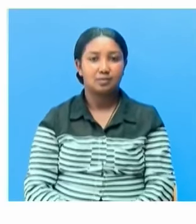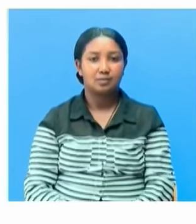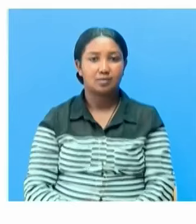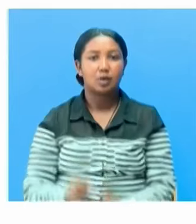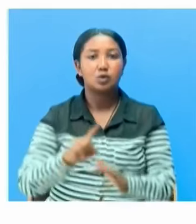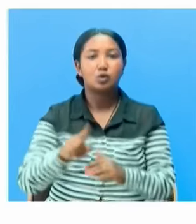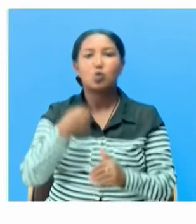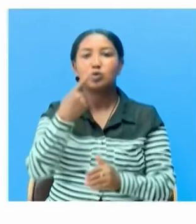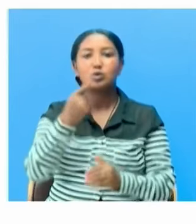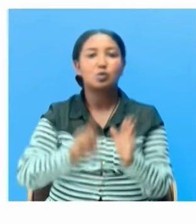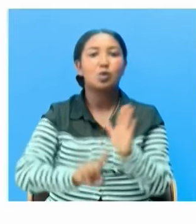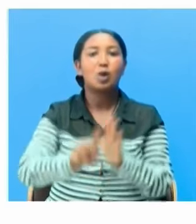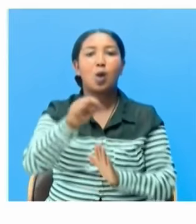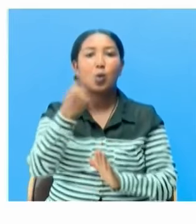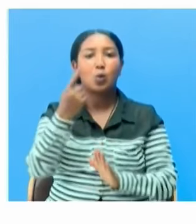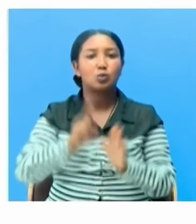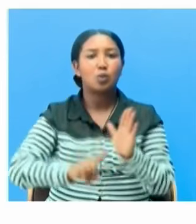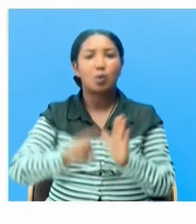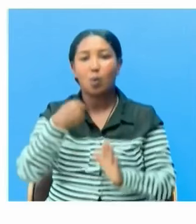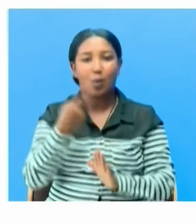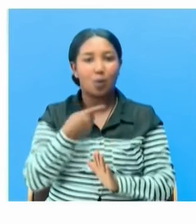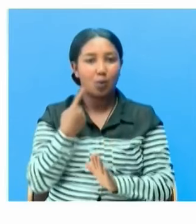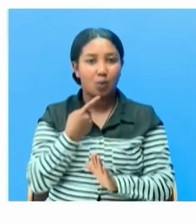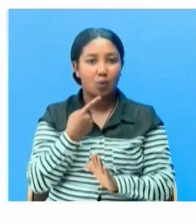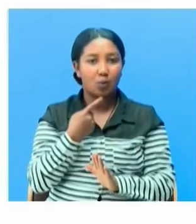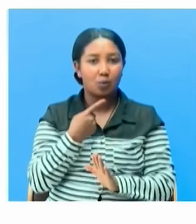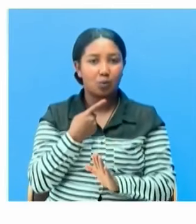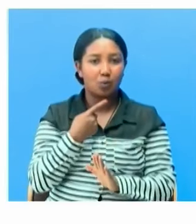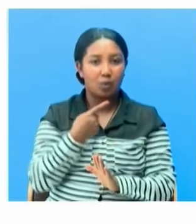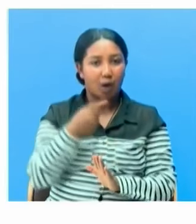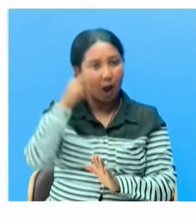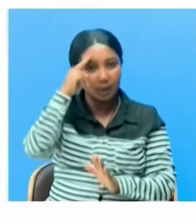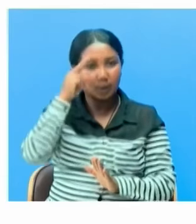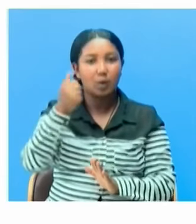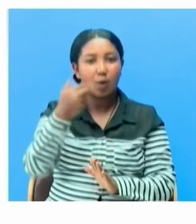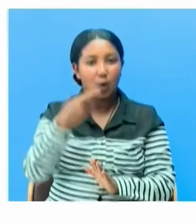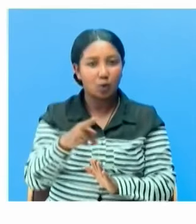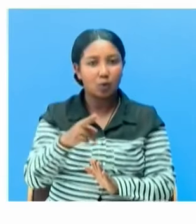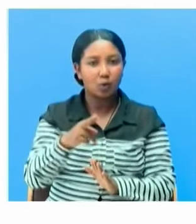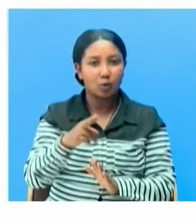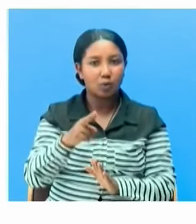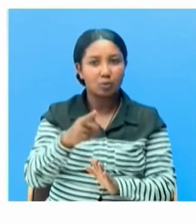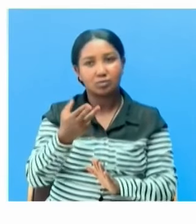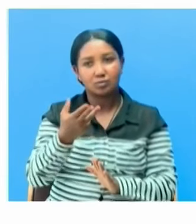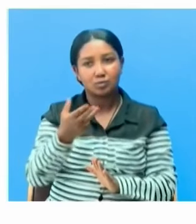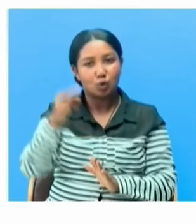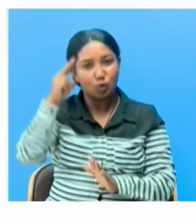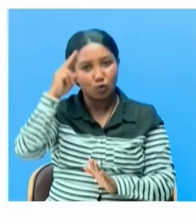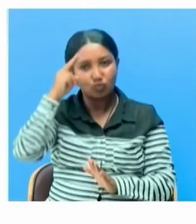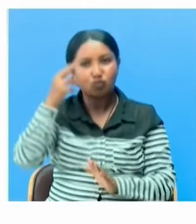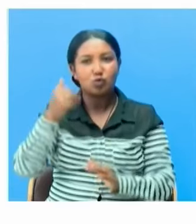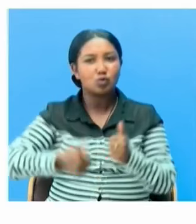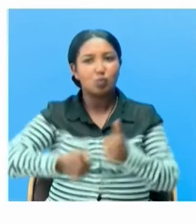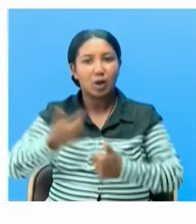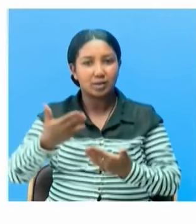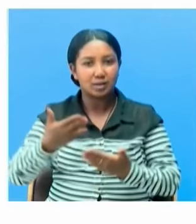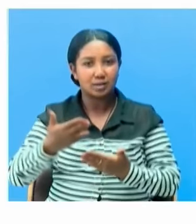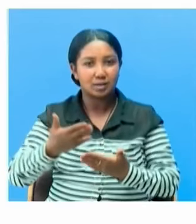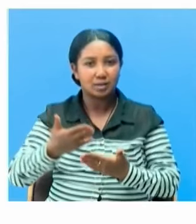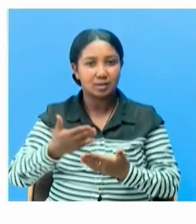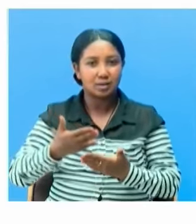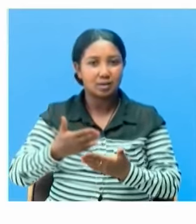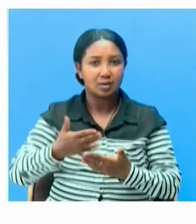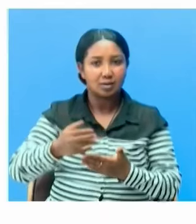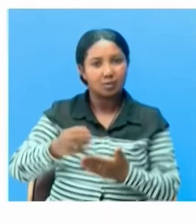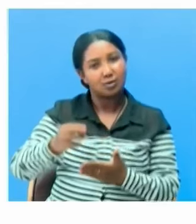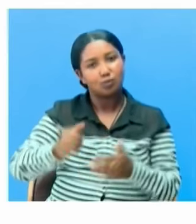So who is taller? Who is taller? Habib is 1.50. Ujulu is